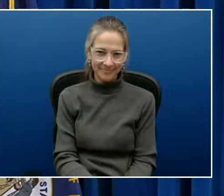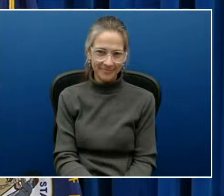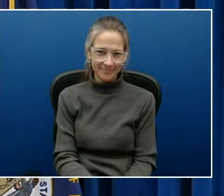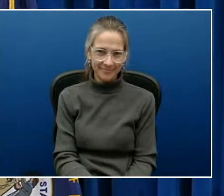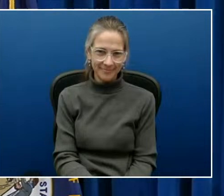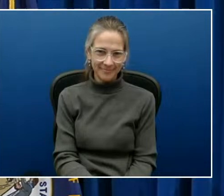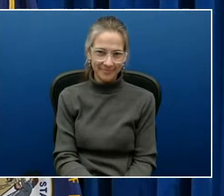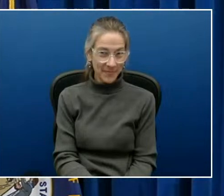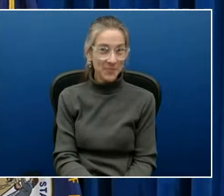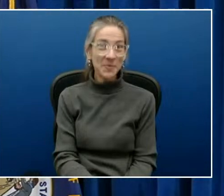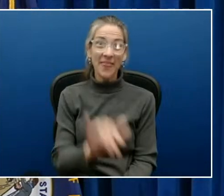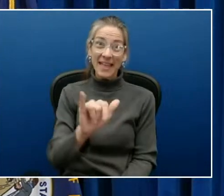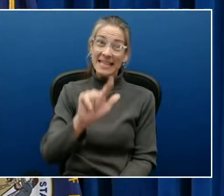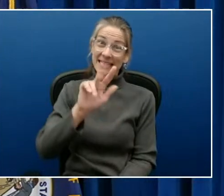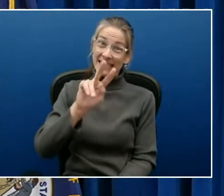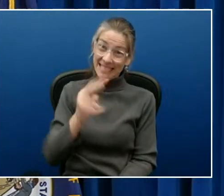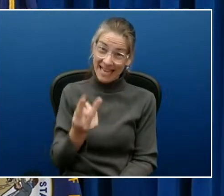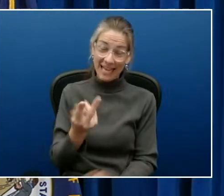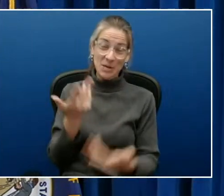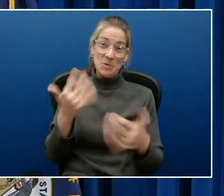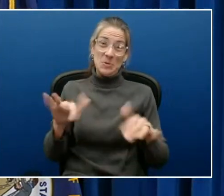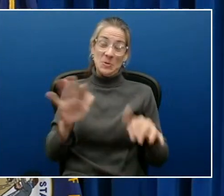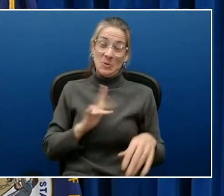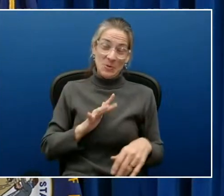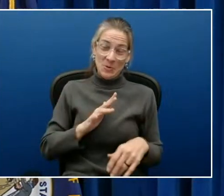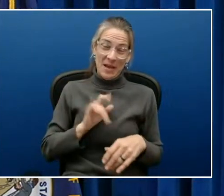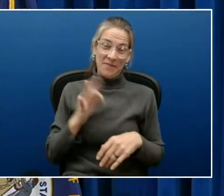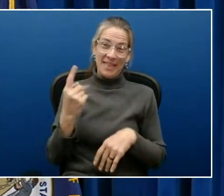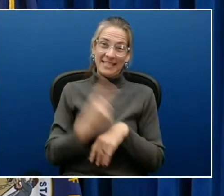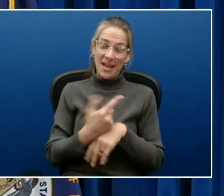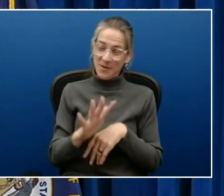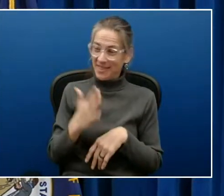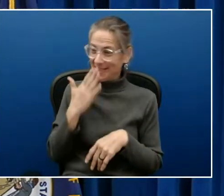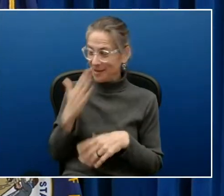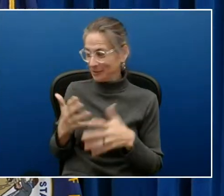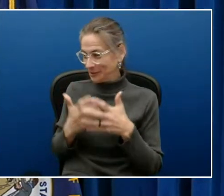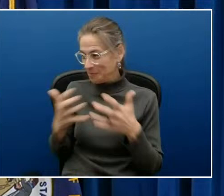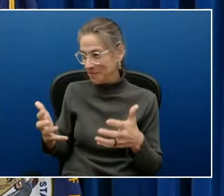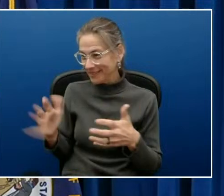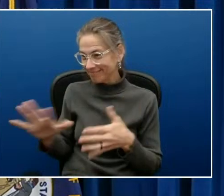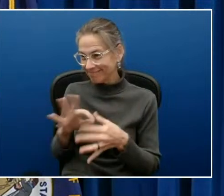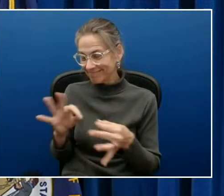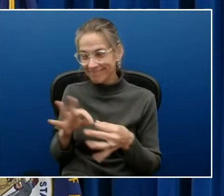That was the second mic drop of the day. Thank you so much.